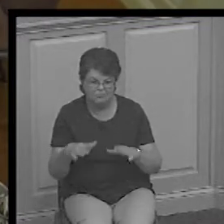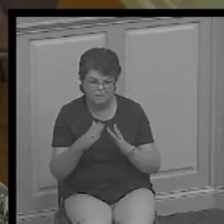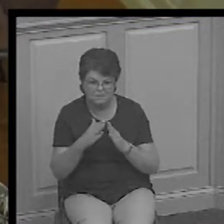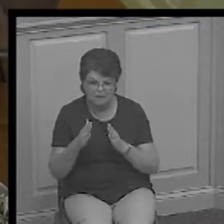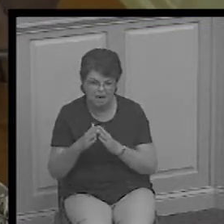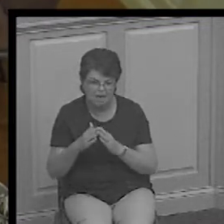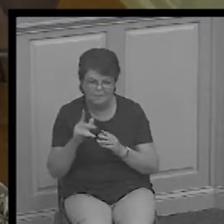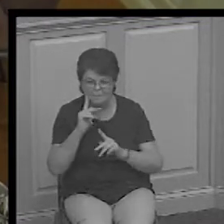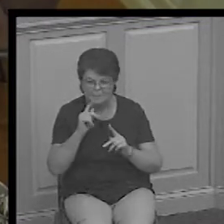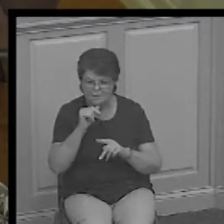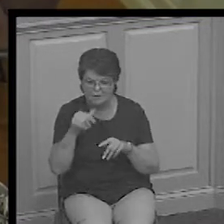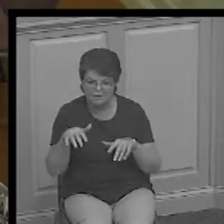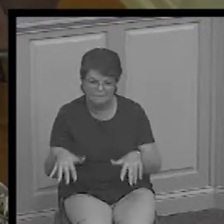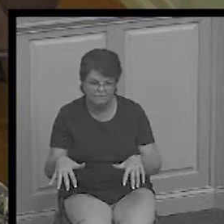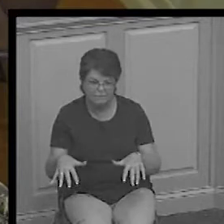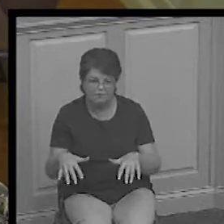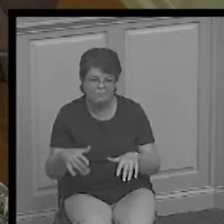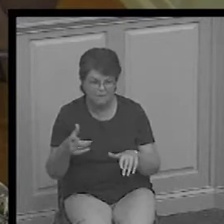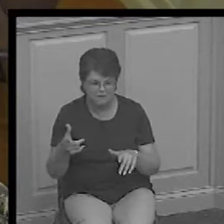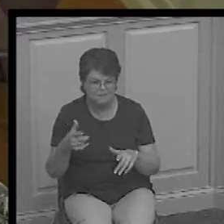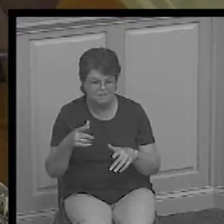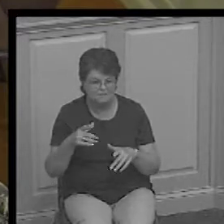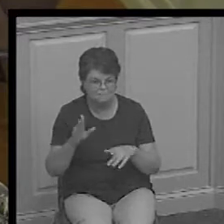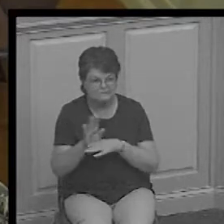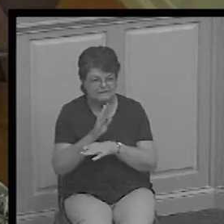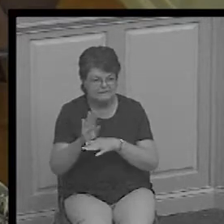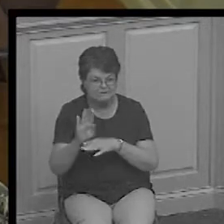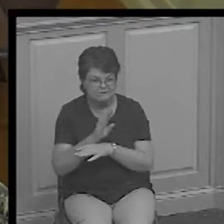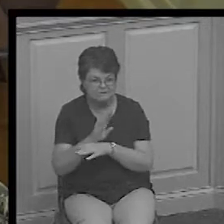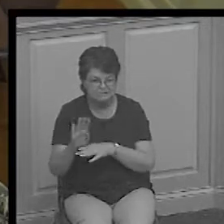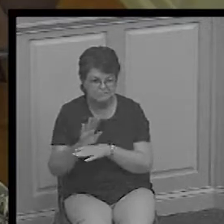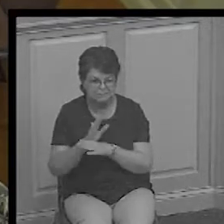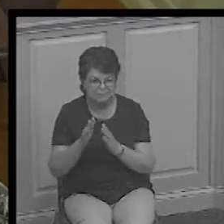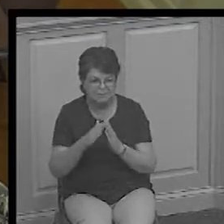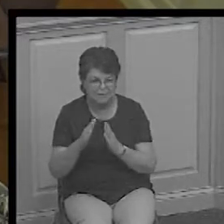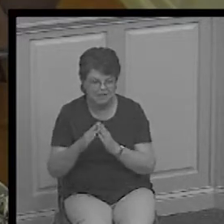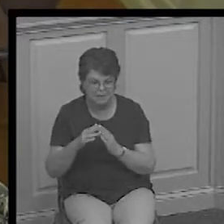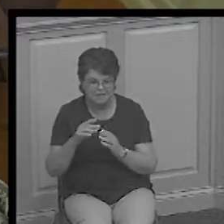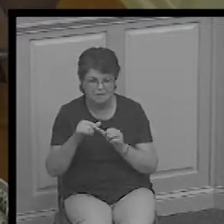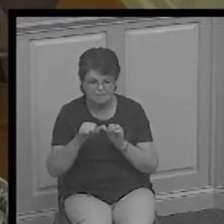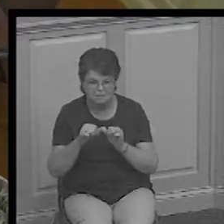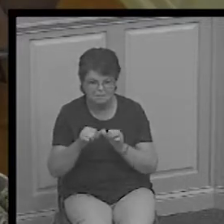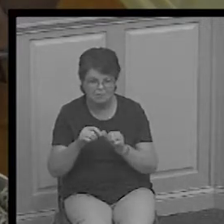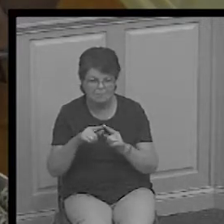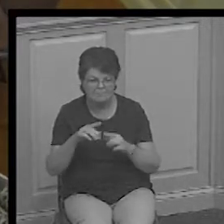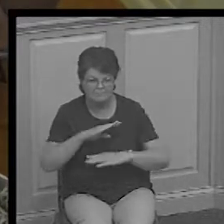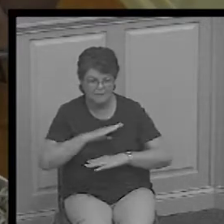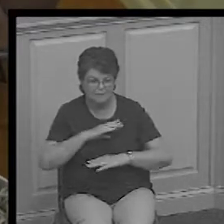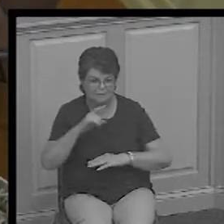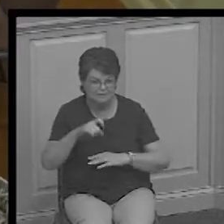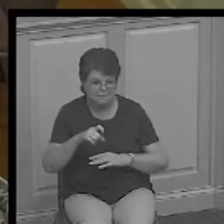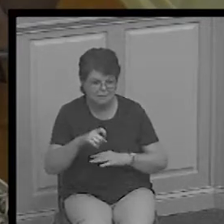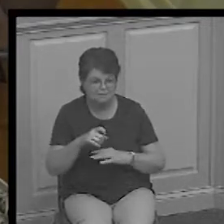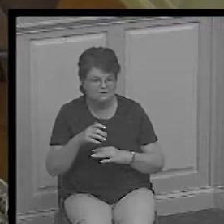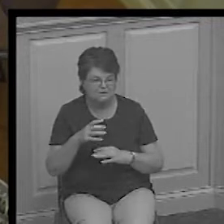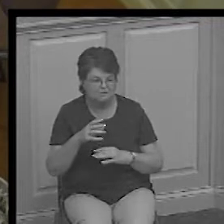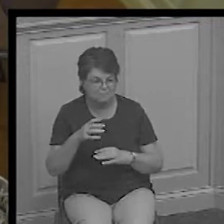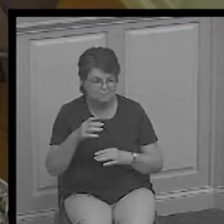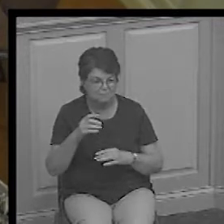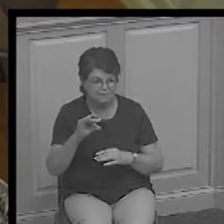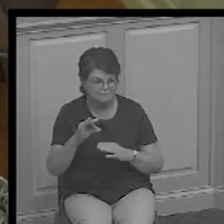and hopefully with the rotation, you know, people will continue to meet the needs and concerns of the community. Well, and